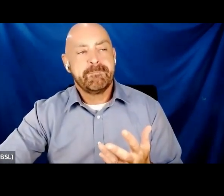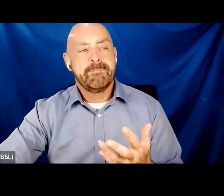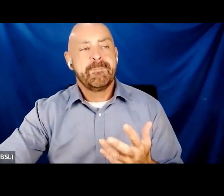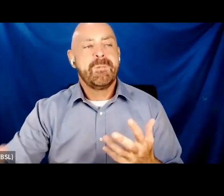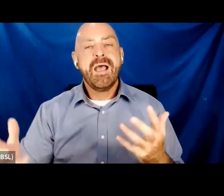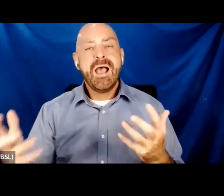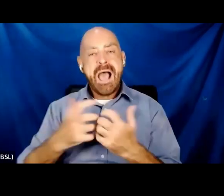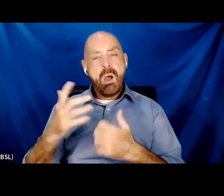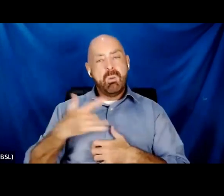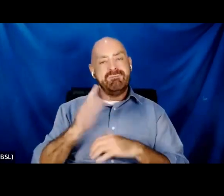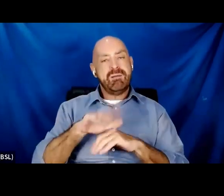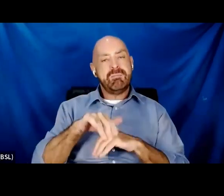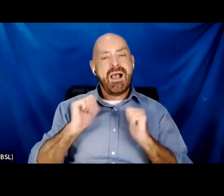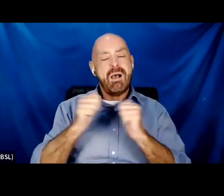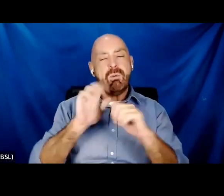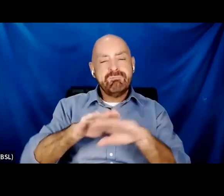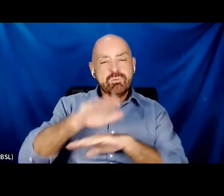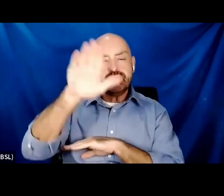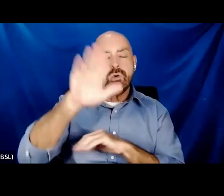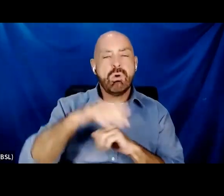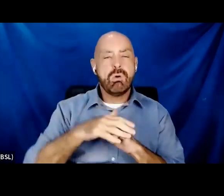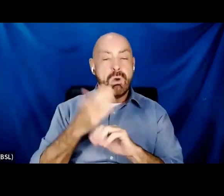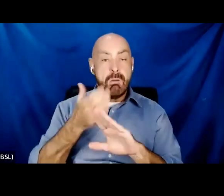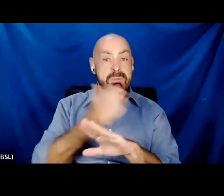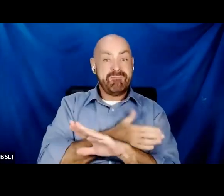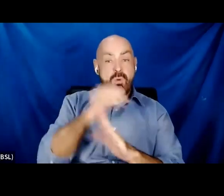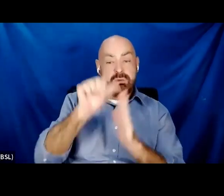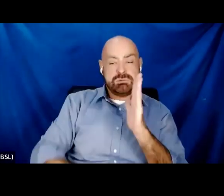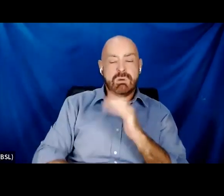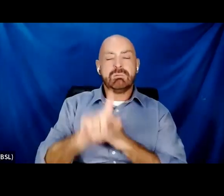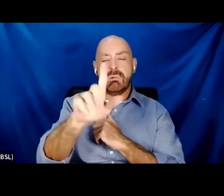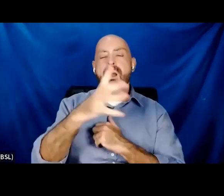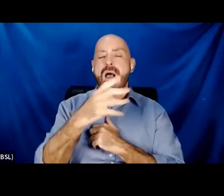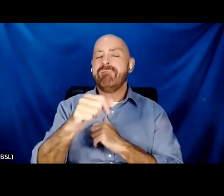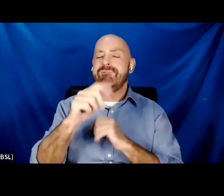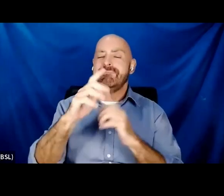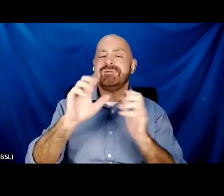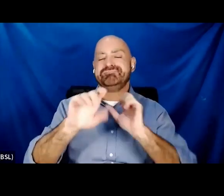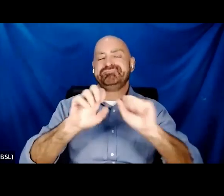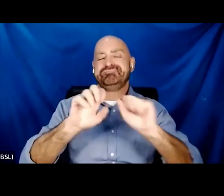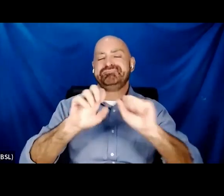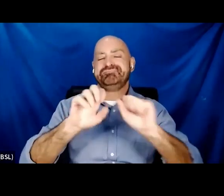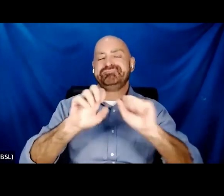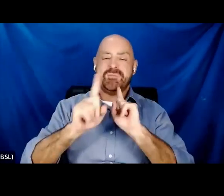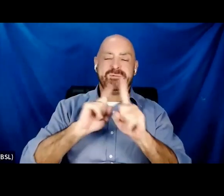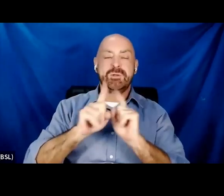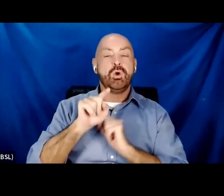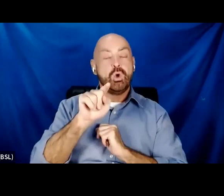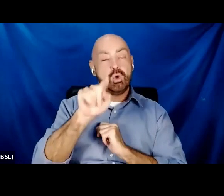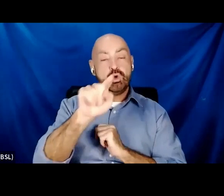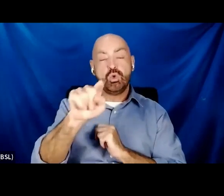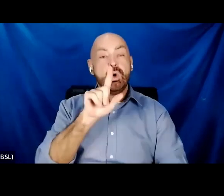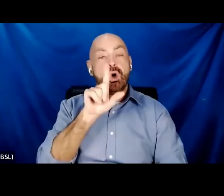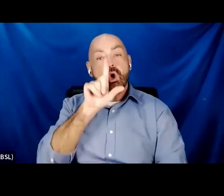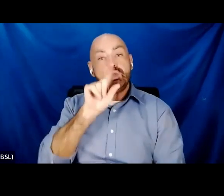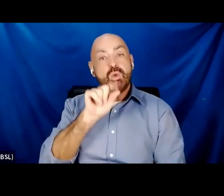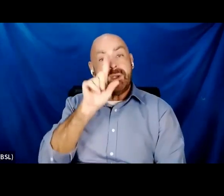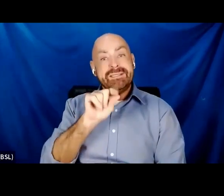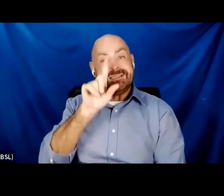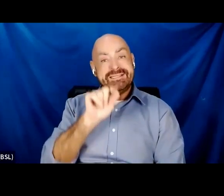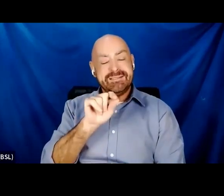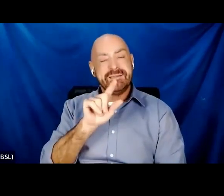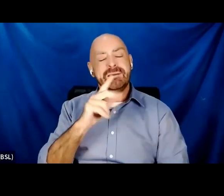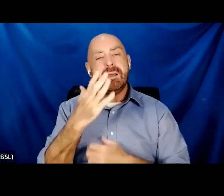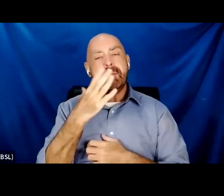But just before we start, a bit of housekeeping. If you are tweeting, please use